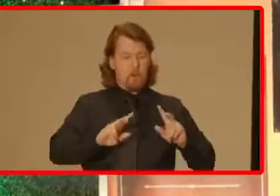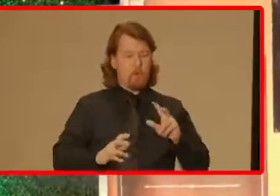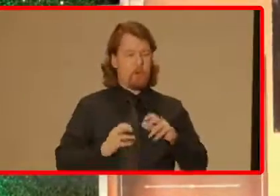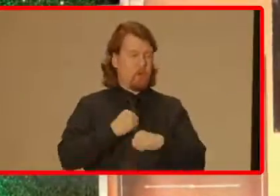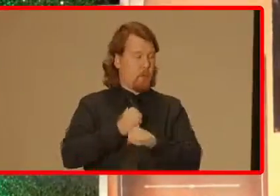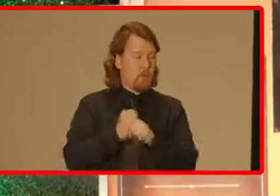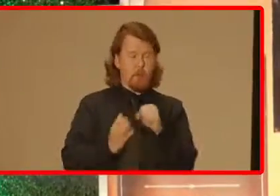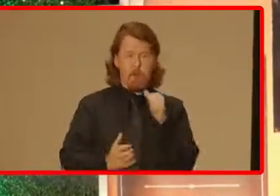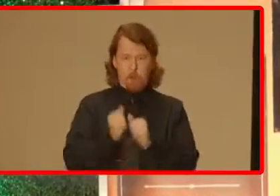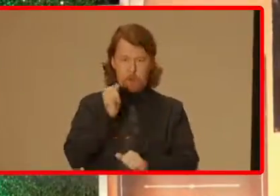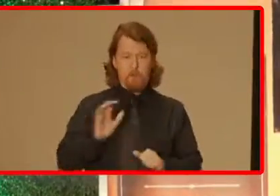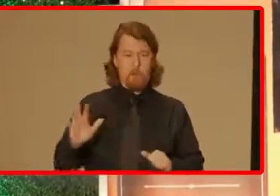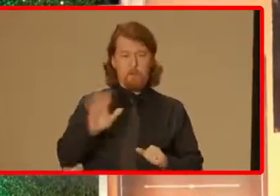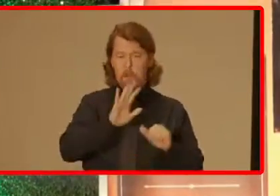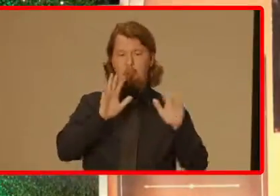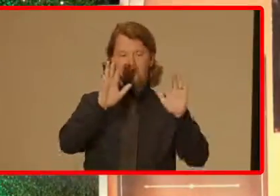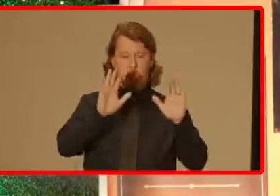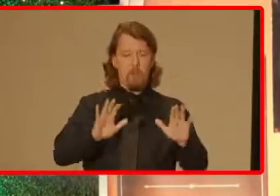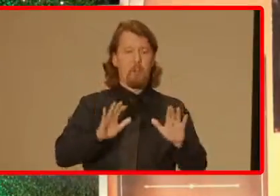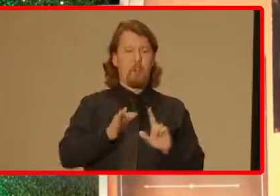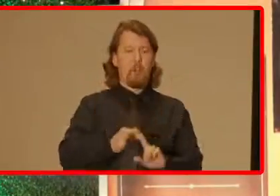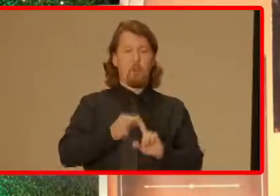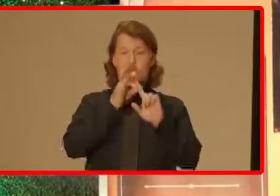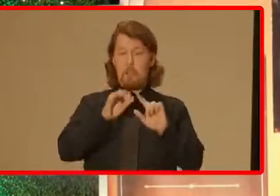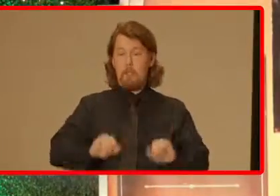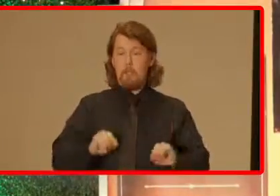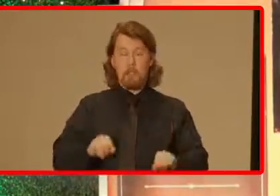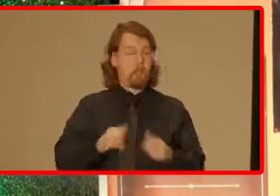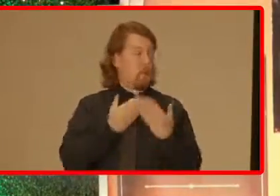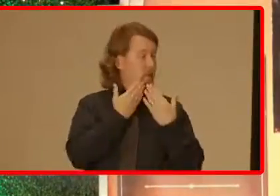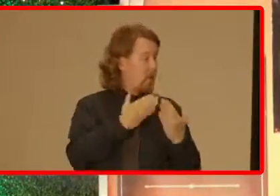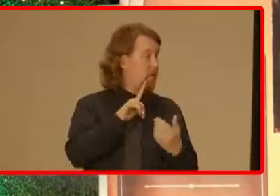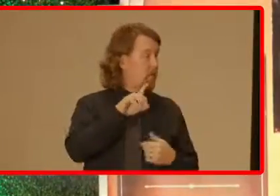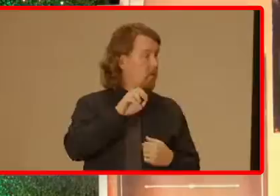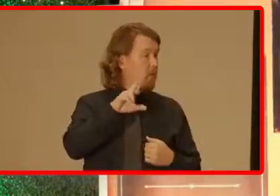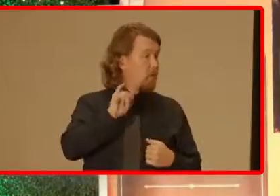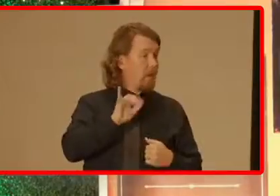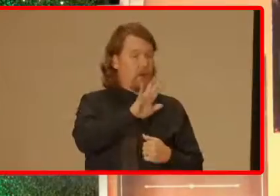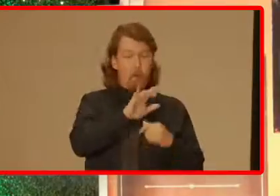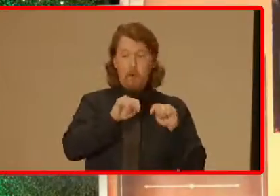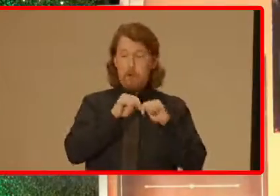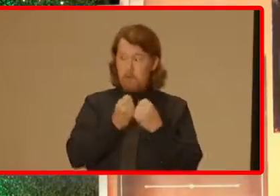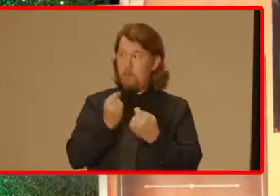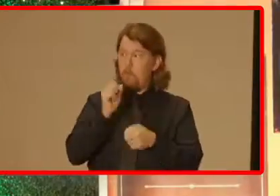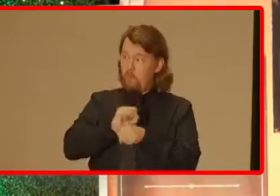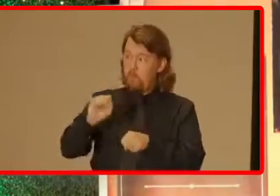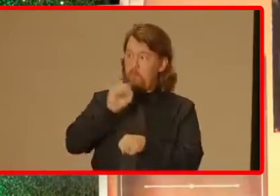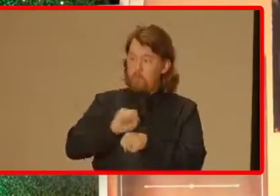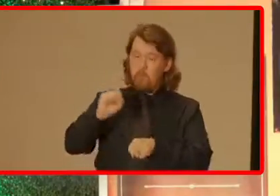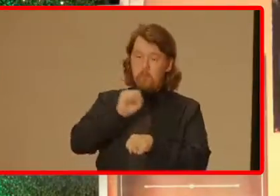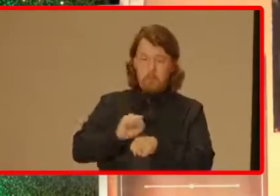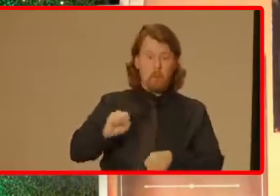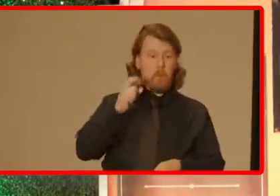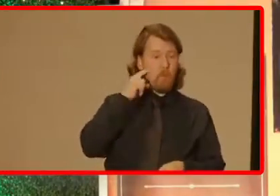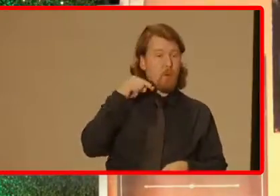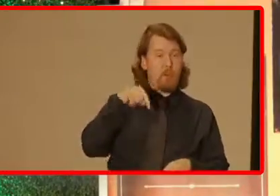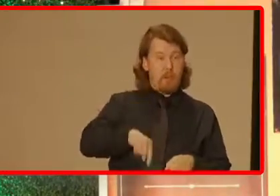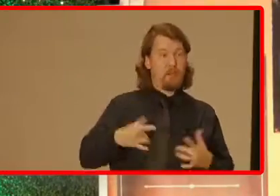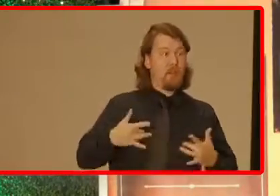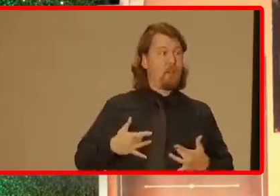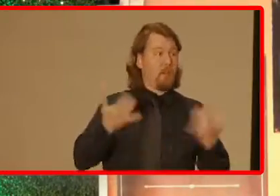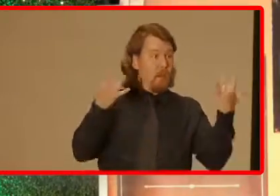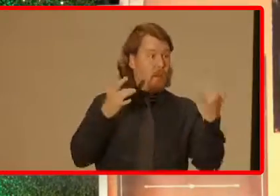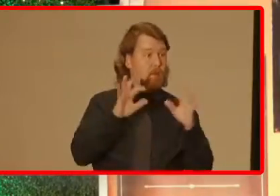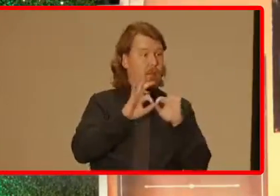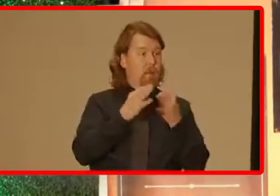great and unique abilities. So I want to thank Lori and her team for working very hard to putting on this amazing event. And